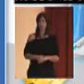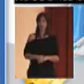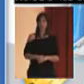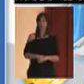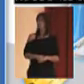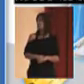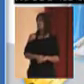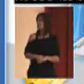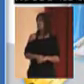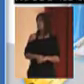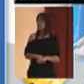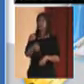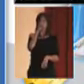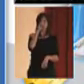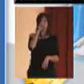I'm not sure if